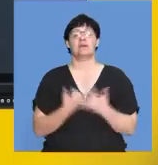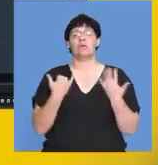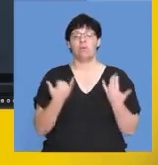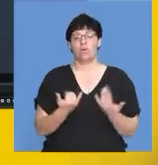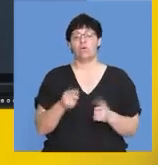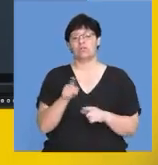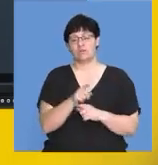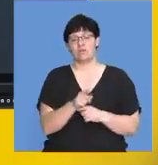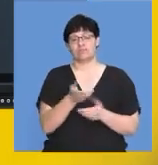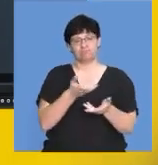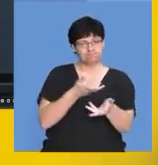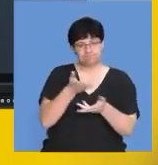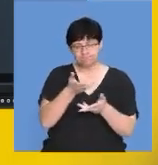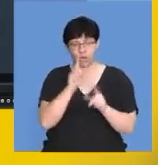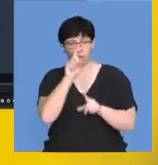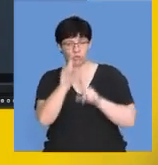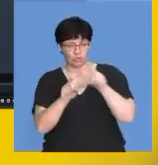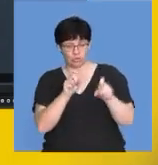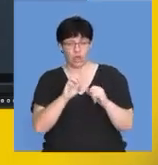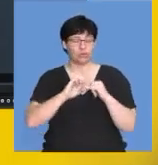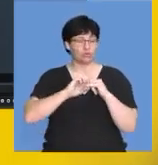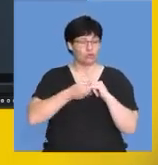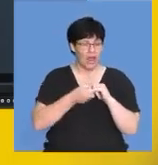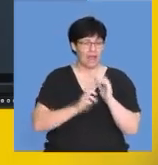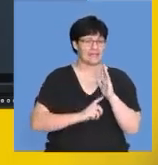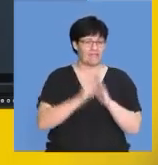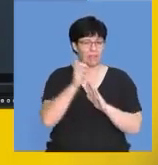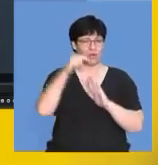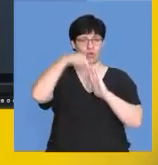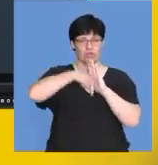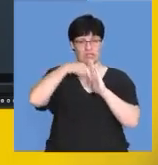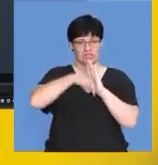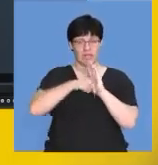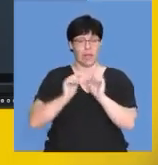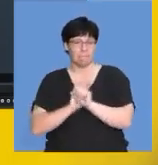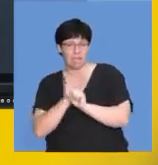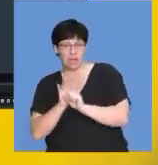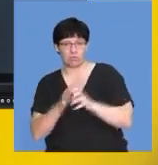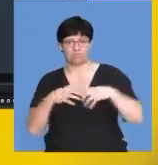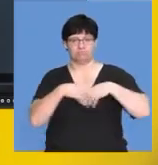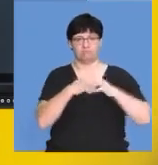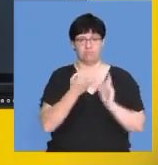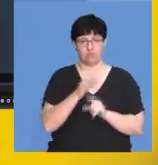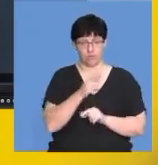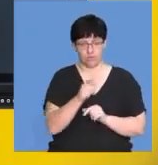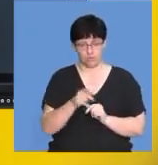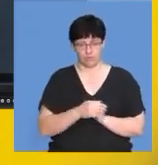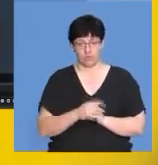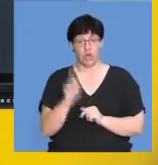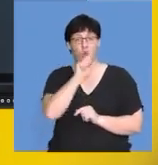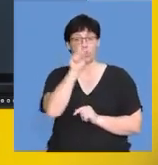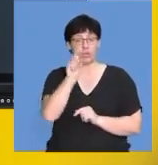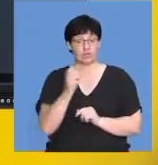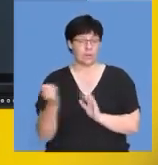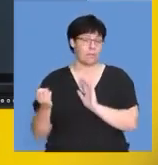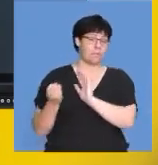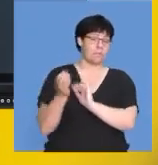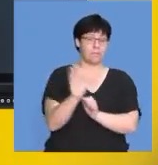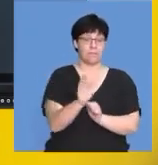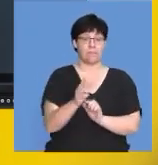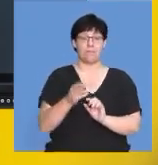going to kind of engage with you on those questions, but try and develop some content background to that. Remember, guys, the questions that have been posted on the